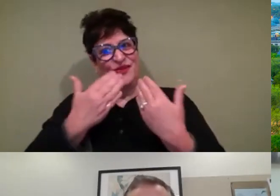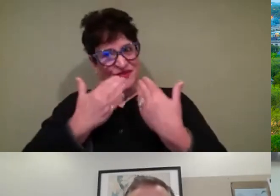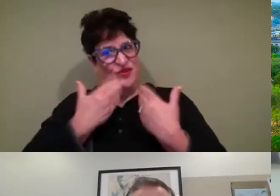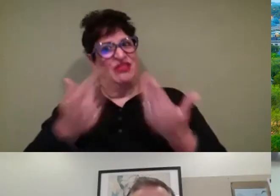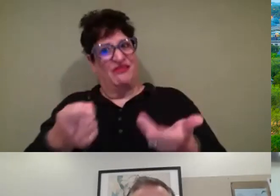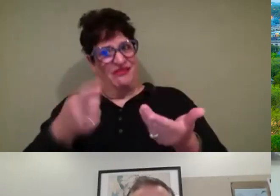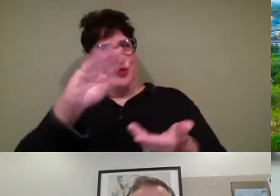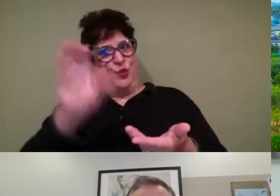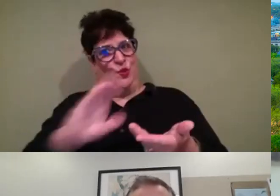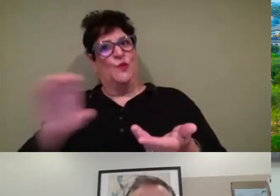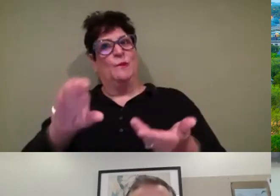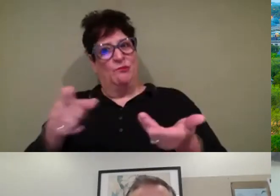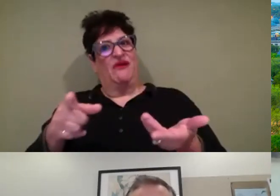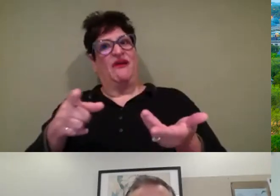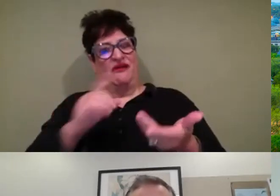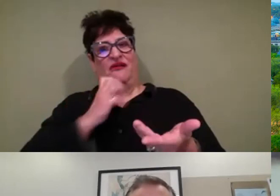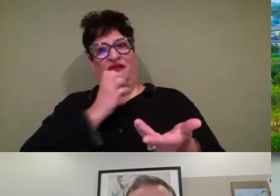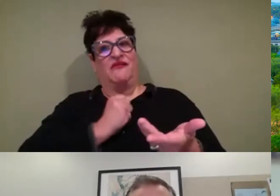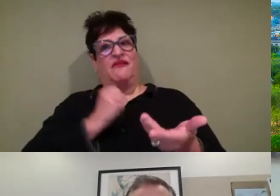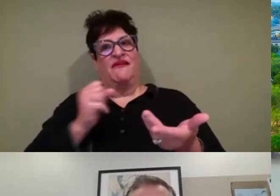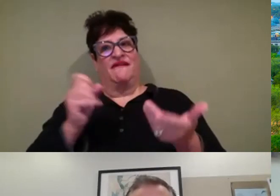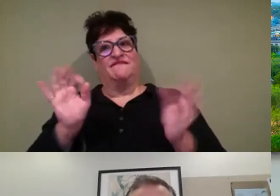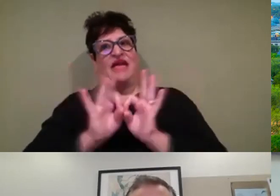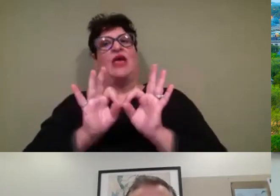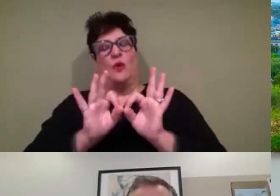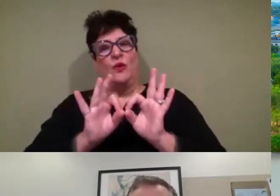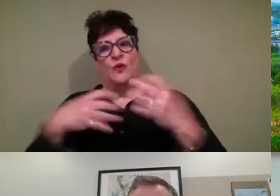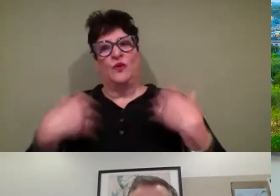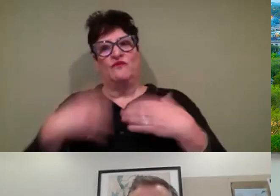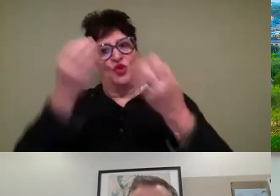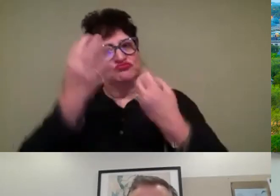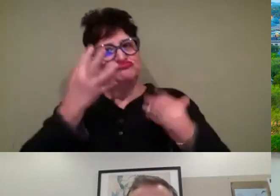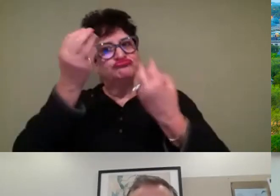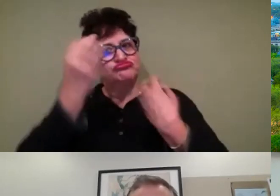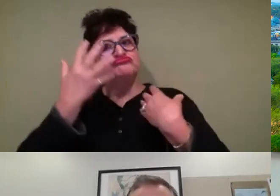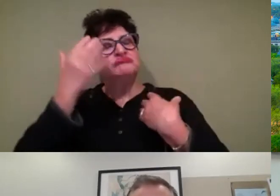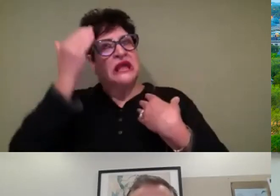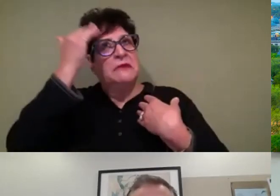updates. I really find it invaluable, and I know our readers do too. So thanks for doing